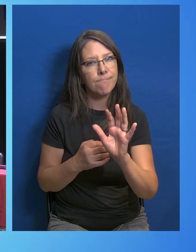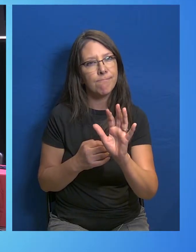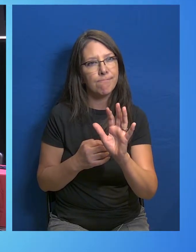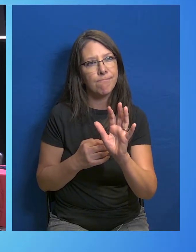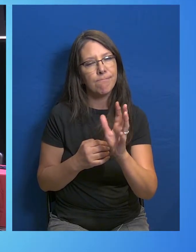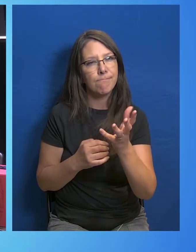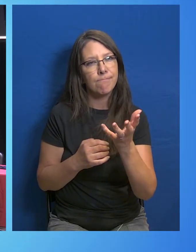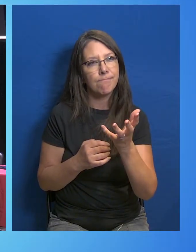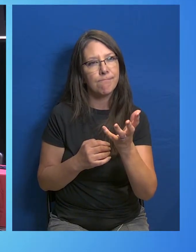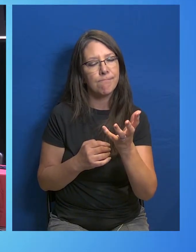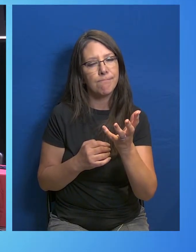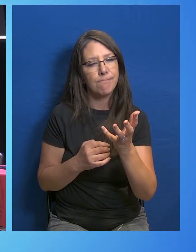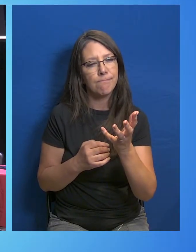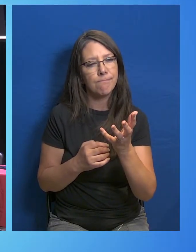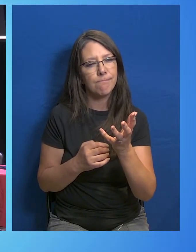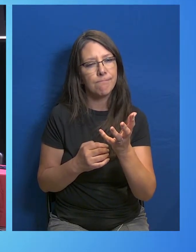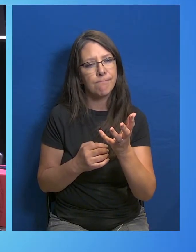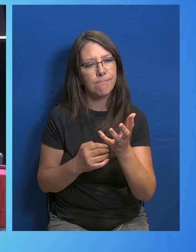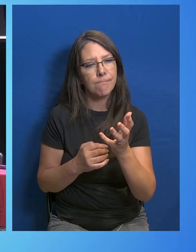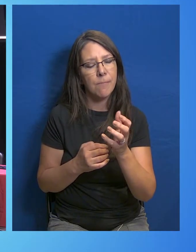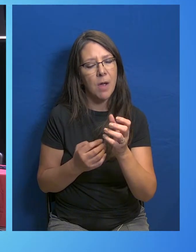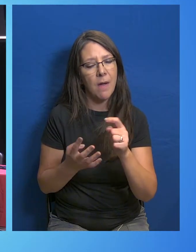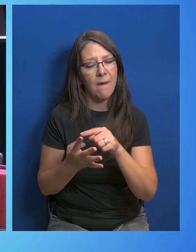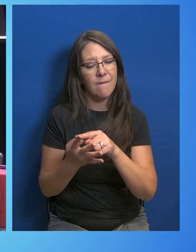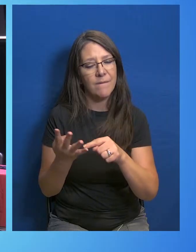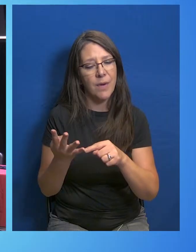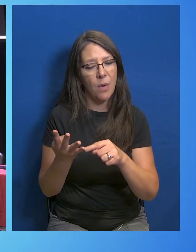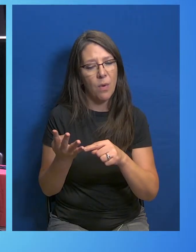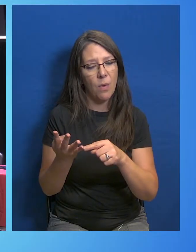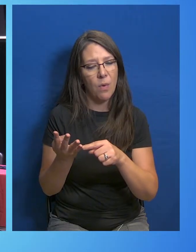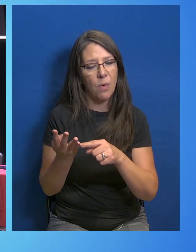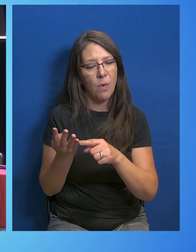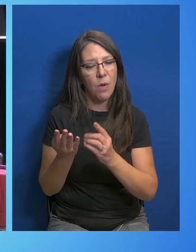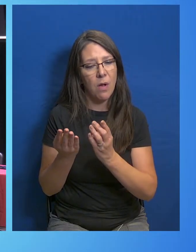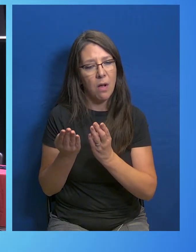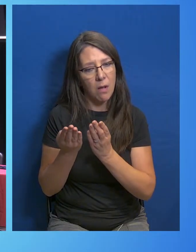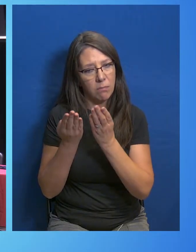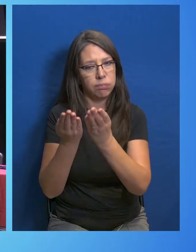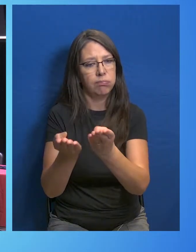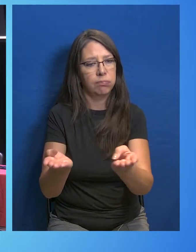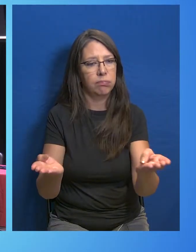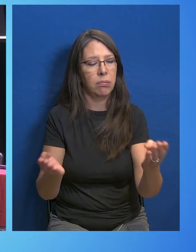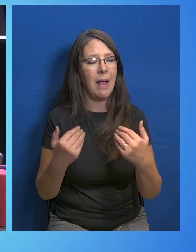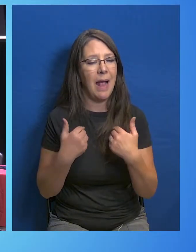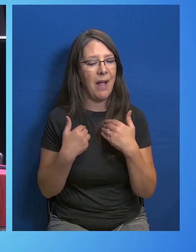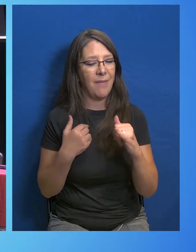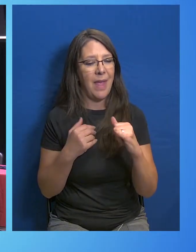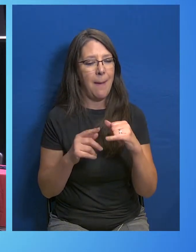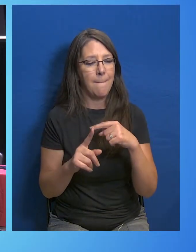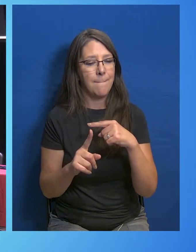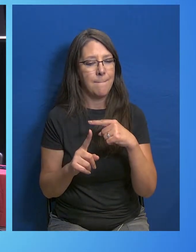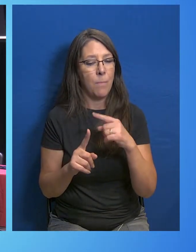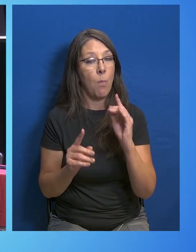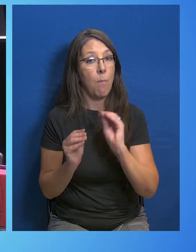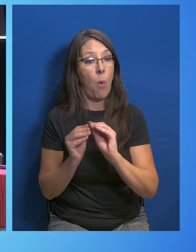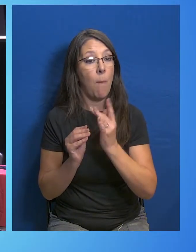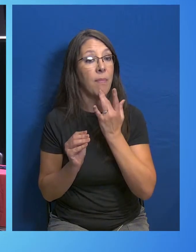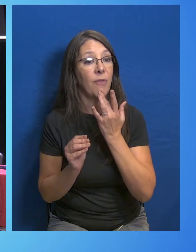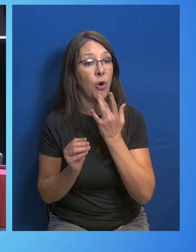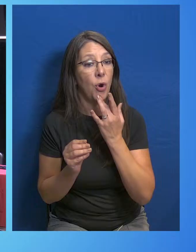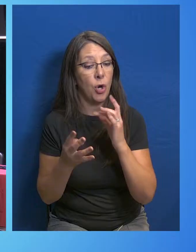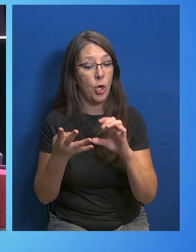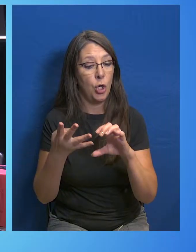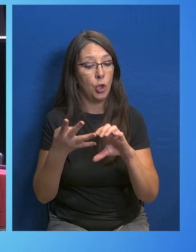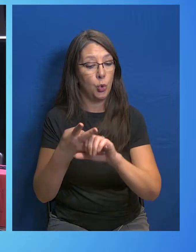does that open the positive opportunity to say, well, let's have the 2 bills, the capital ones, which